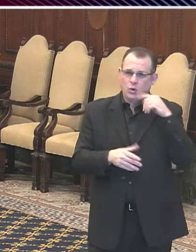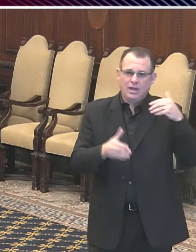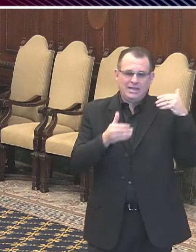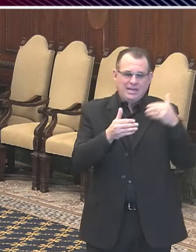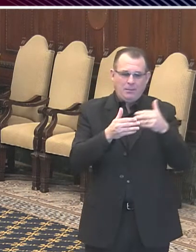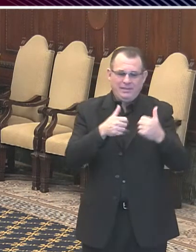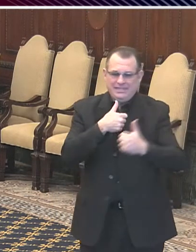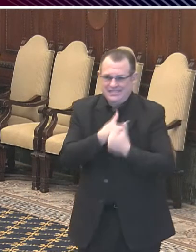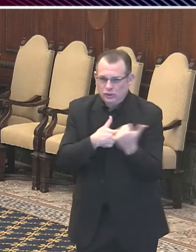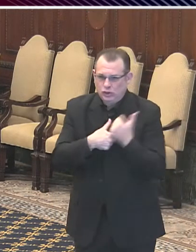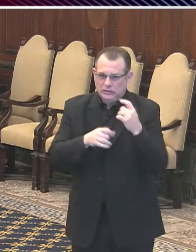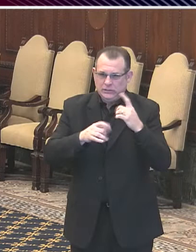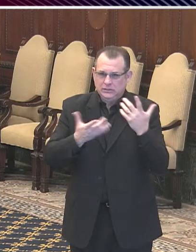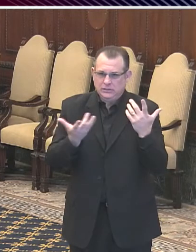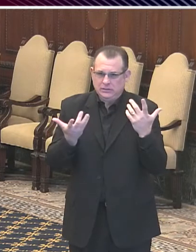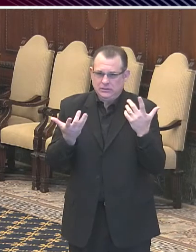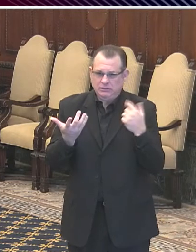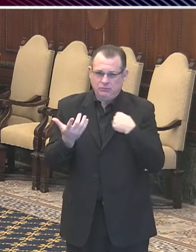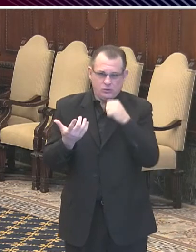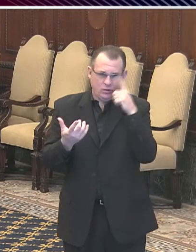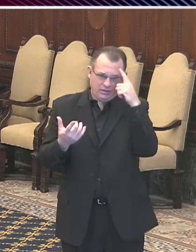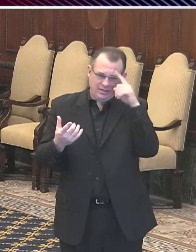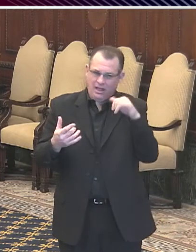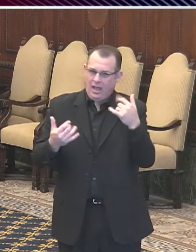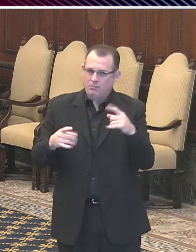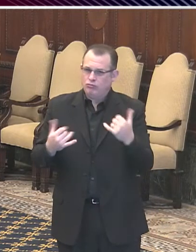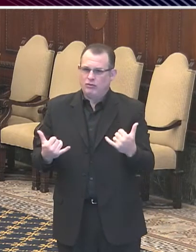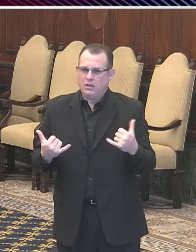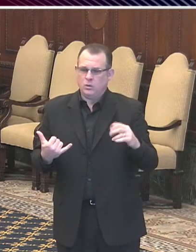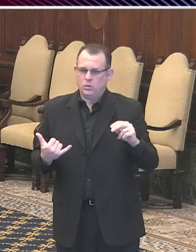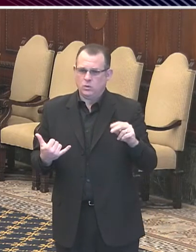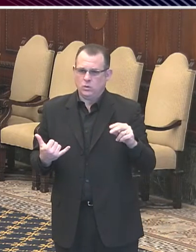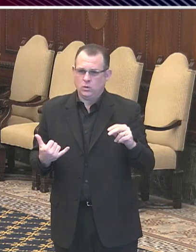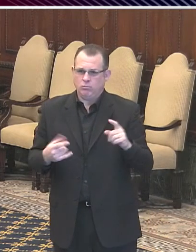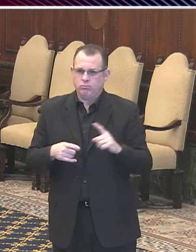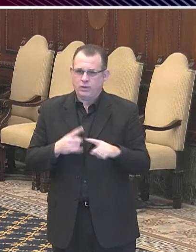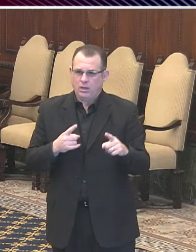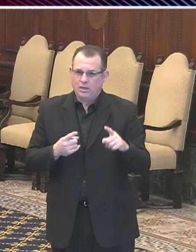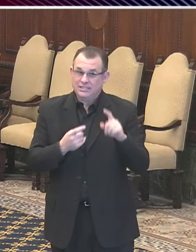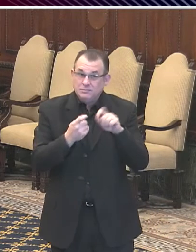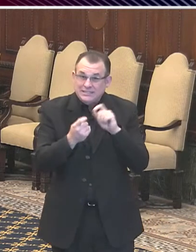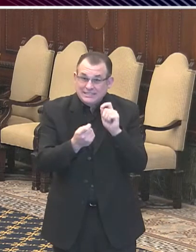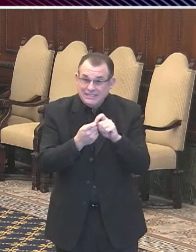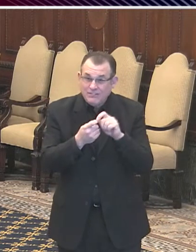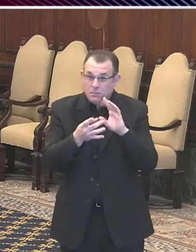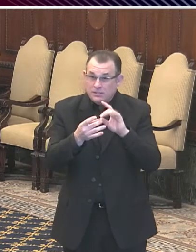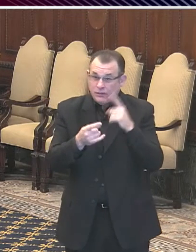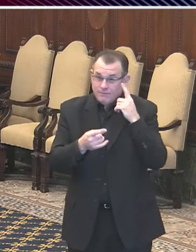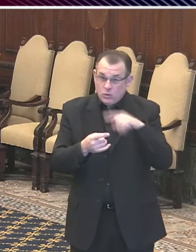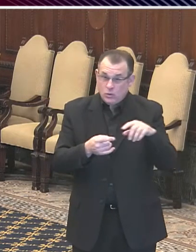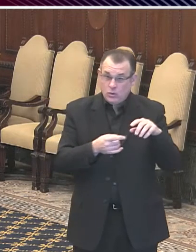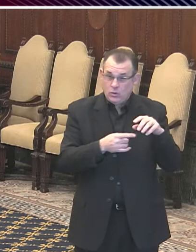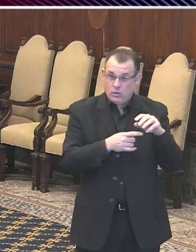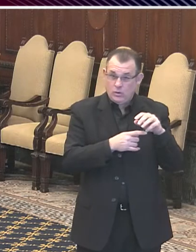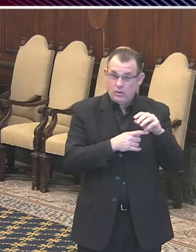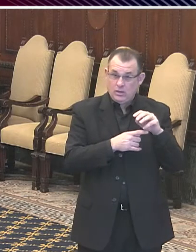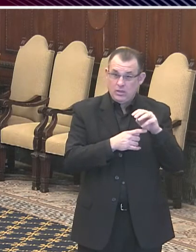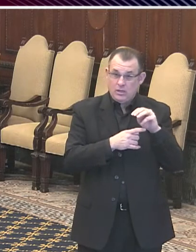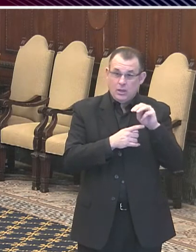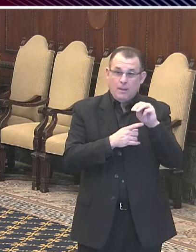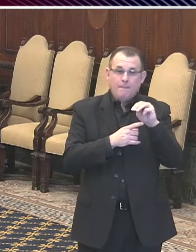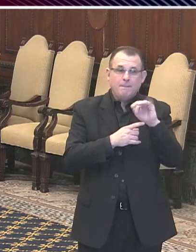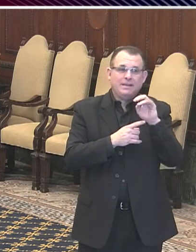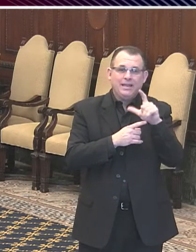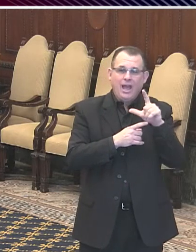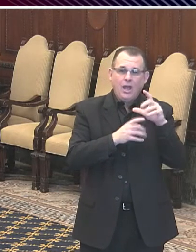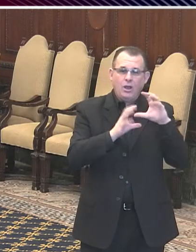We don't think that's necessary at this point as far as specific messaging for millennials or for other groups. I think we are